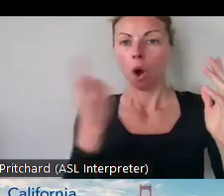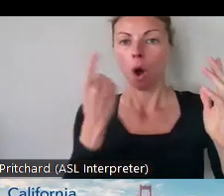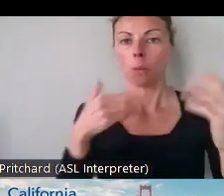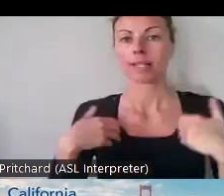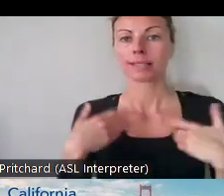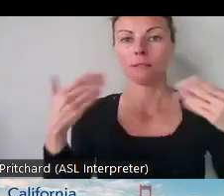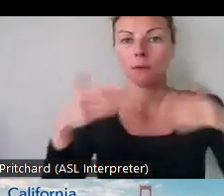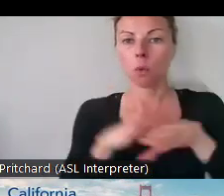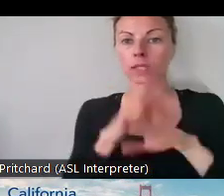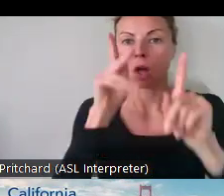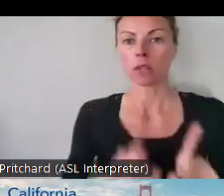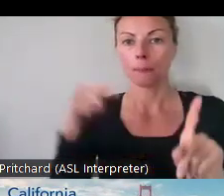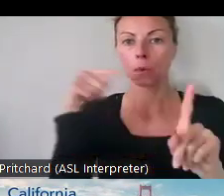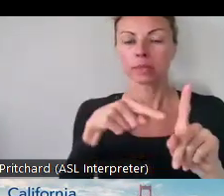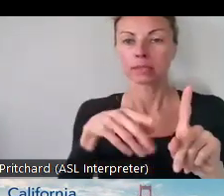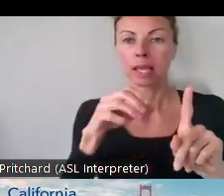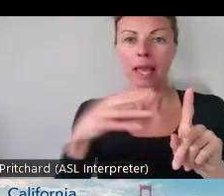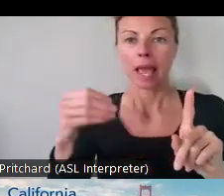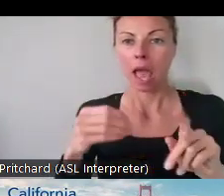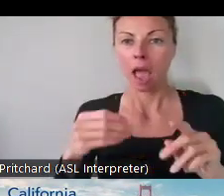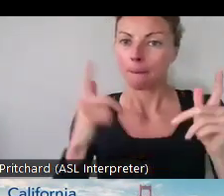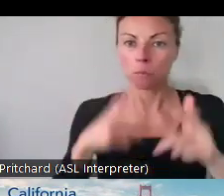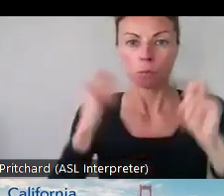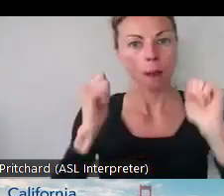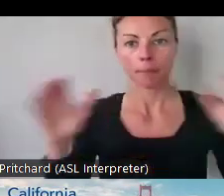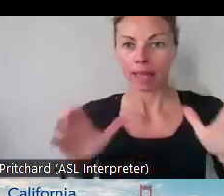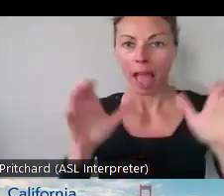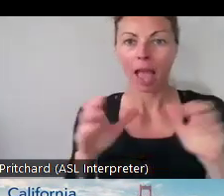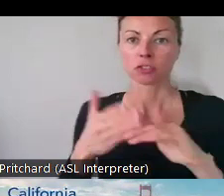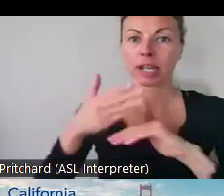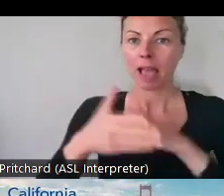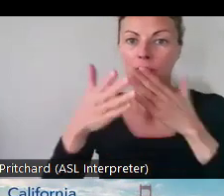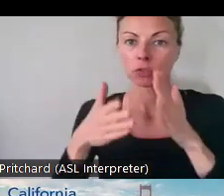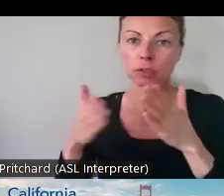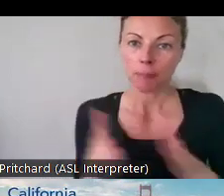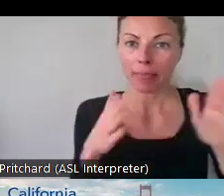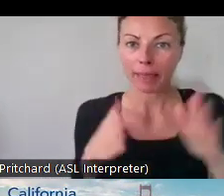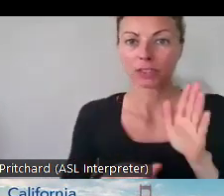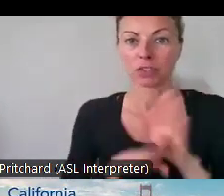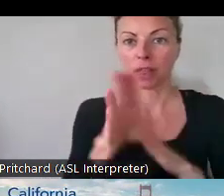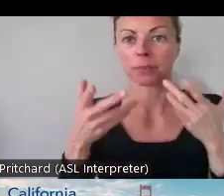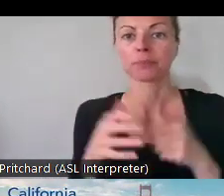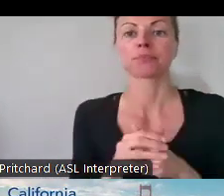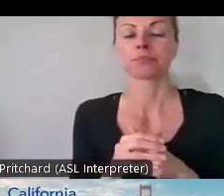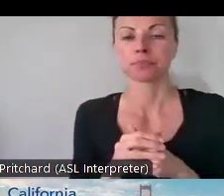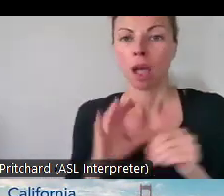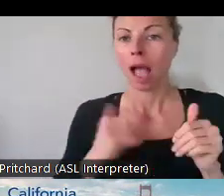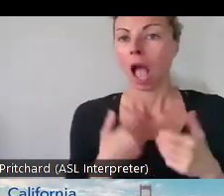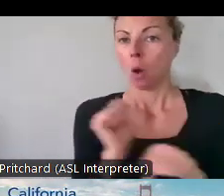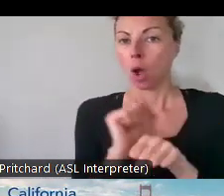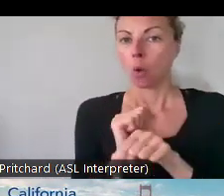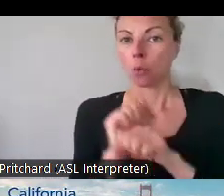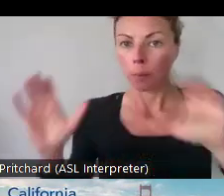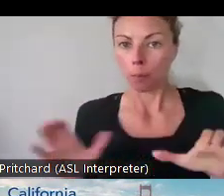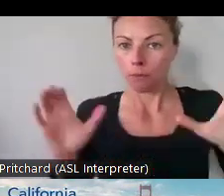that we promptly take actions after our plans are developed. That our work is performance-based and